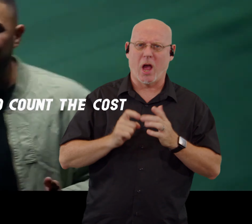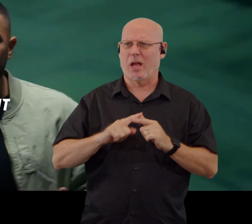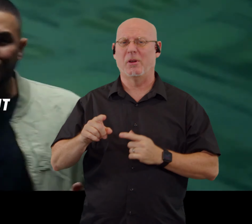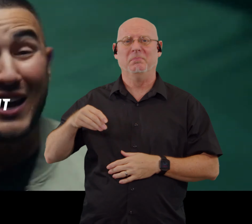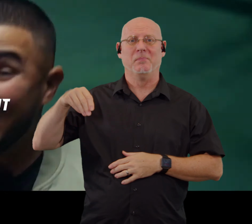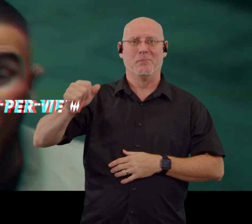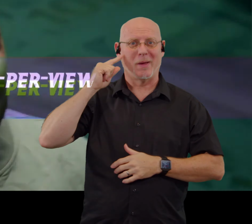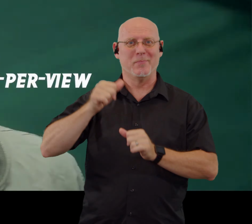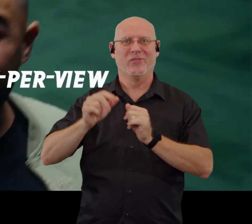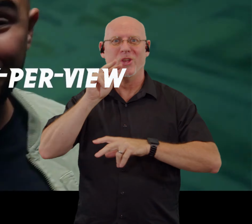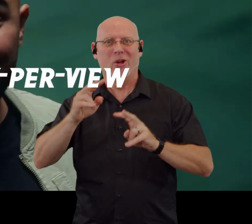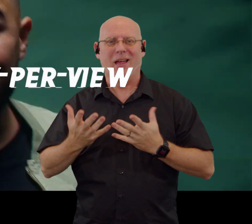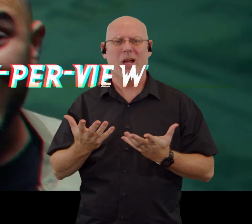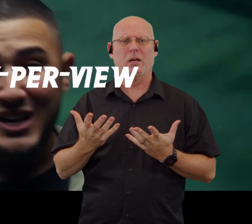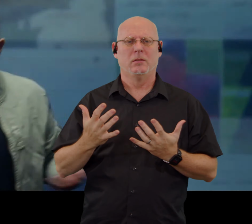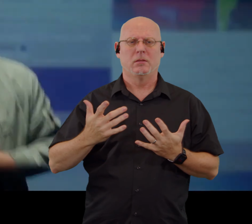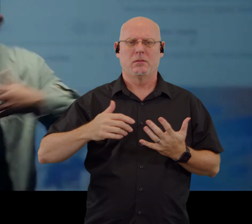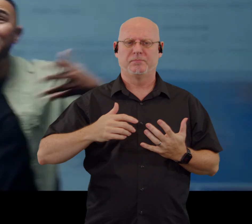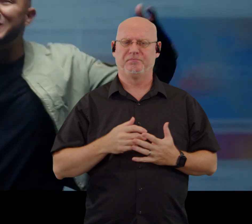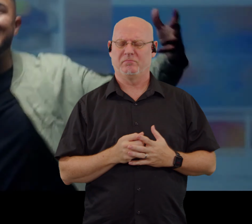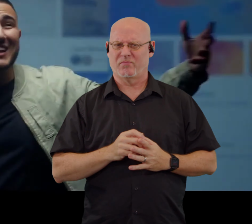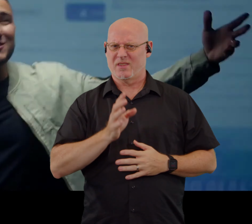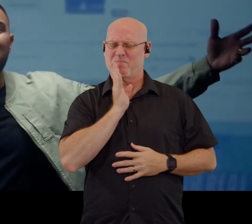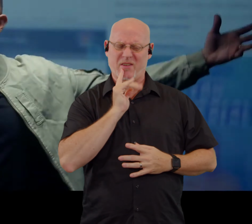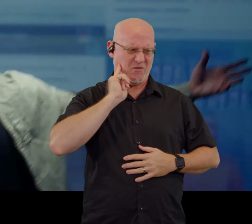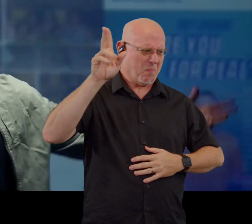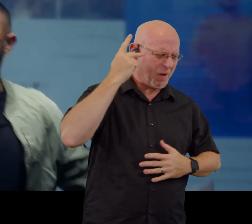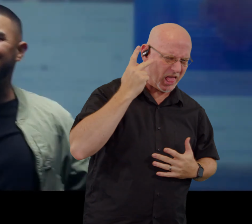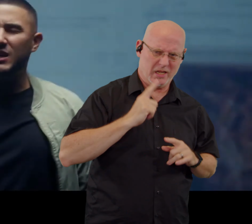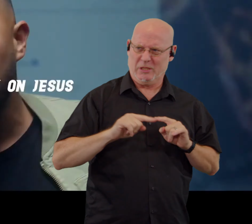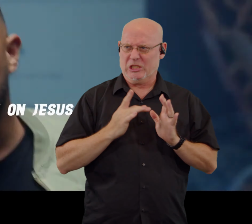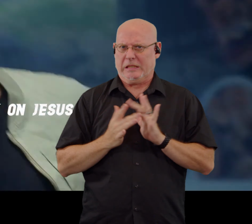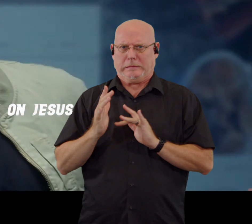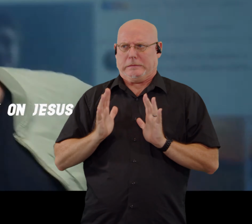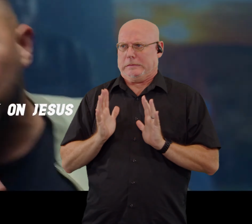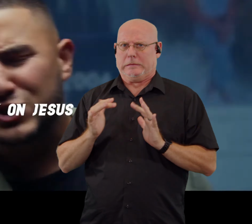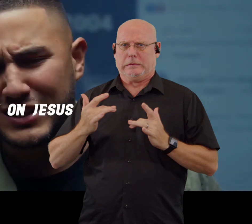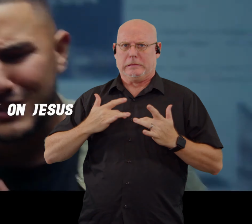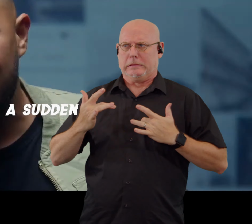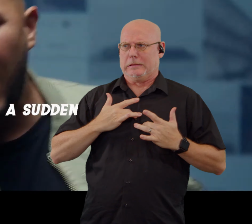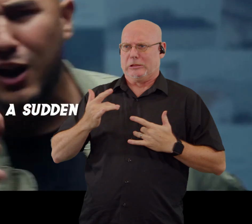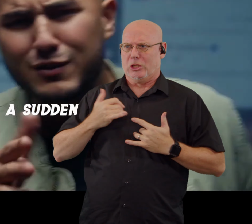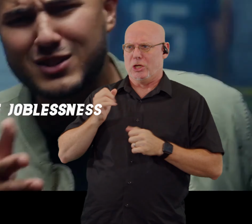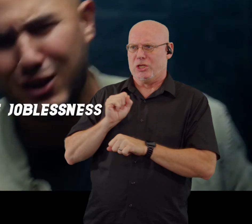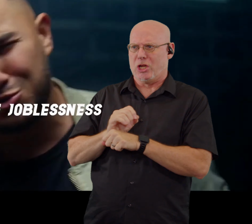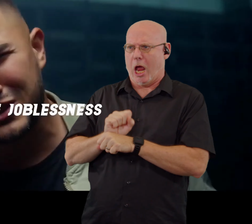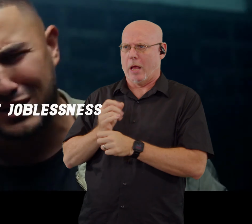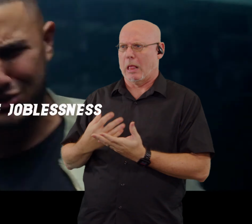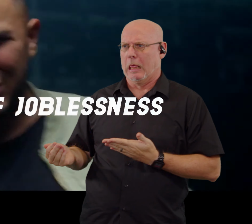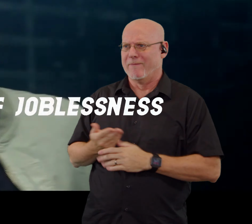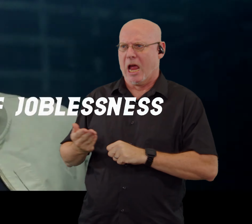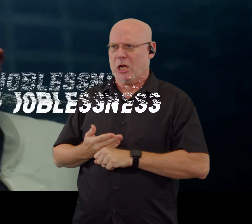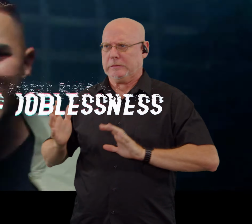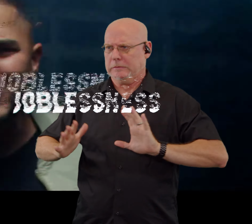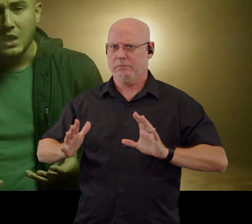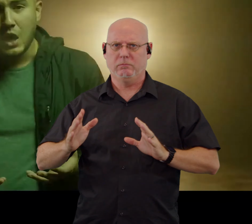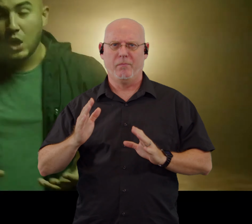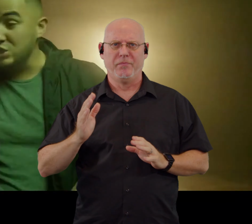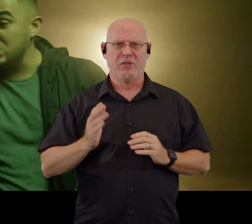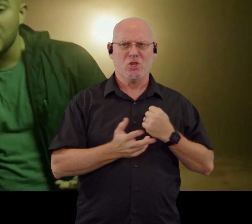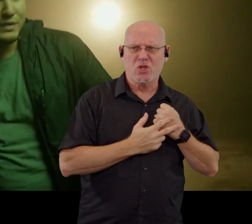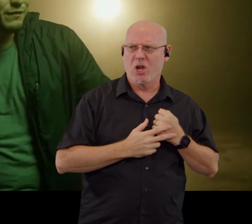the cost, but your pay-per-view. Speak up for your stance on politics, but speak on Jesus, and all of a sudden you scared of